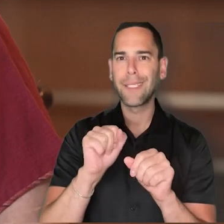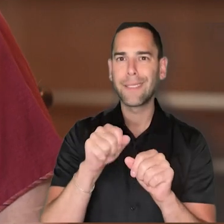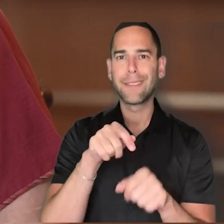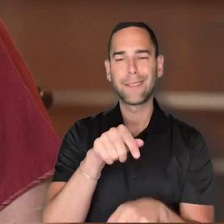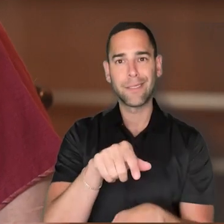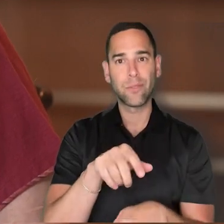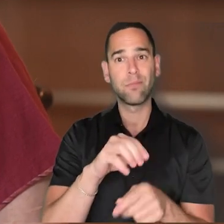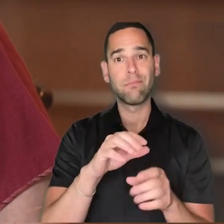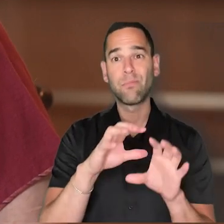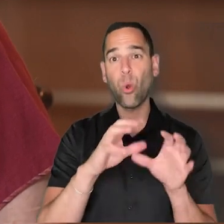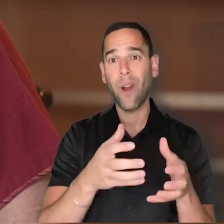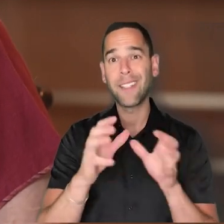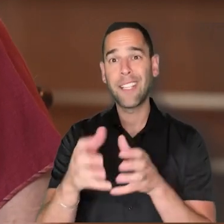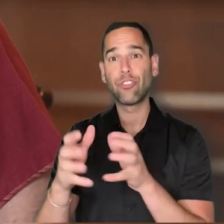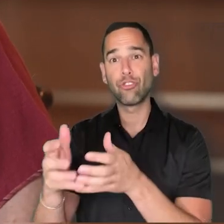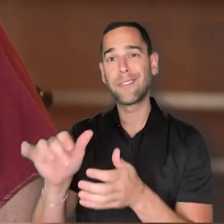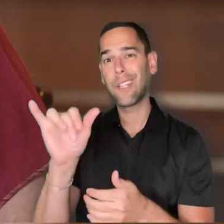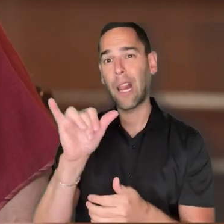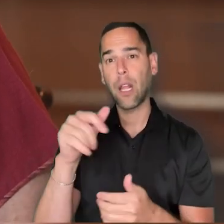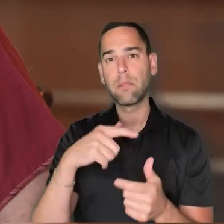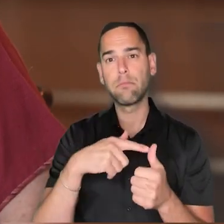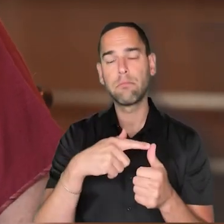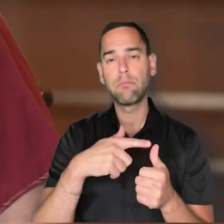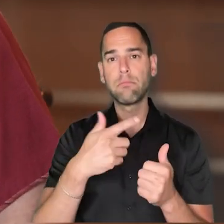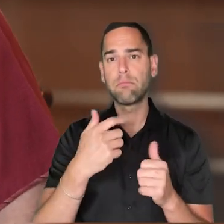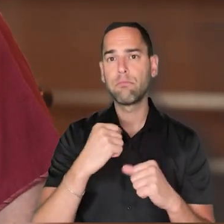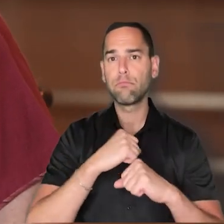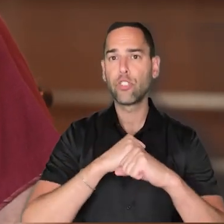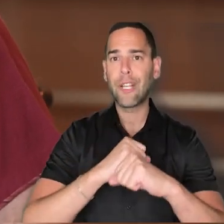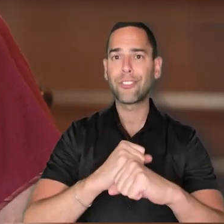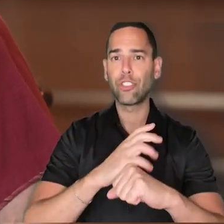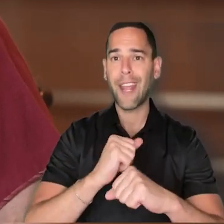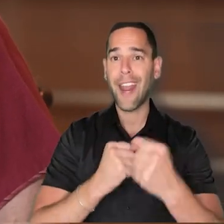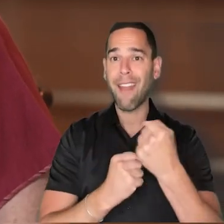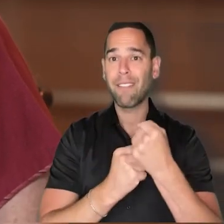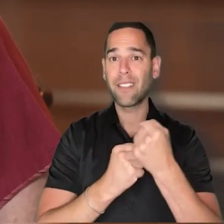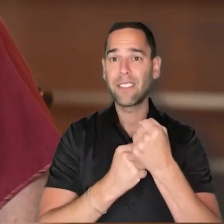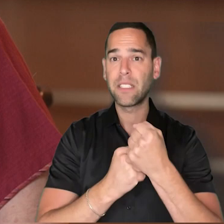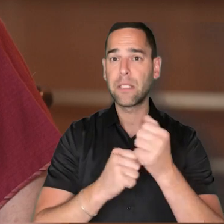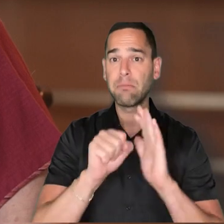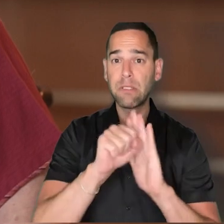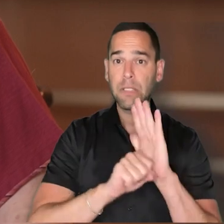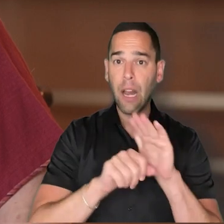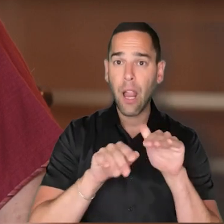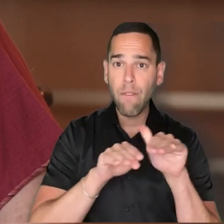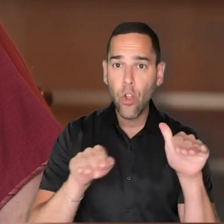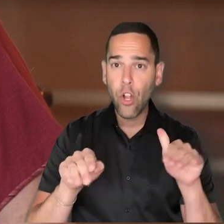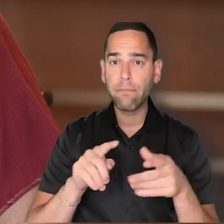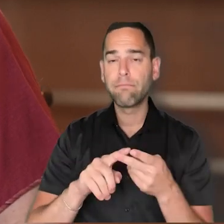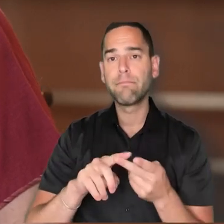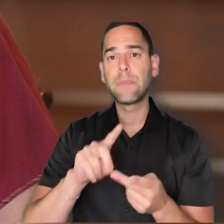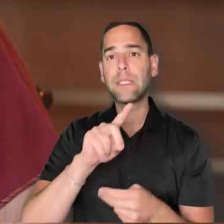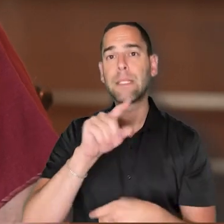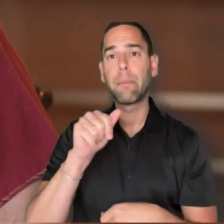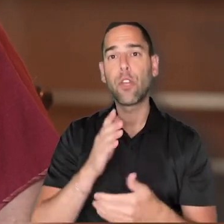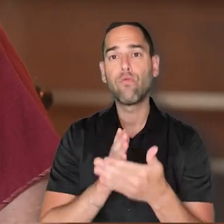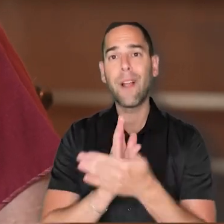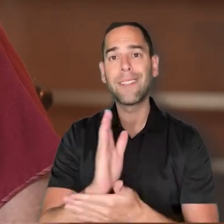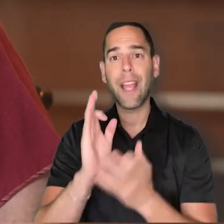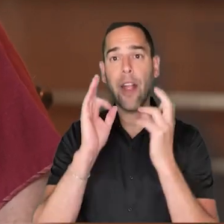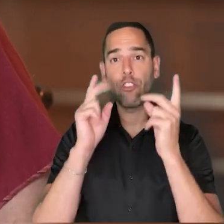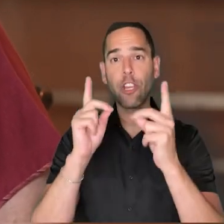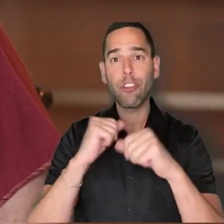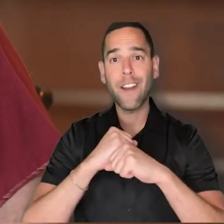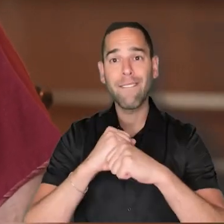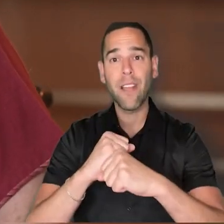important was the fact that organizations like the protection advocacies at the state level, the Disability